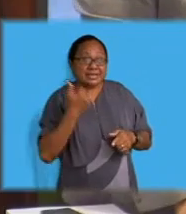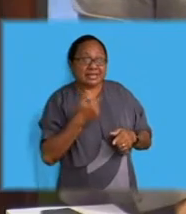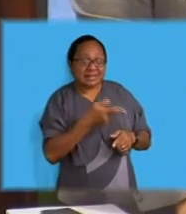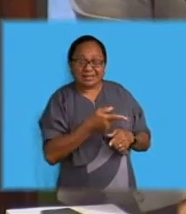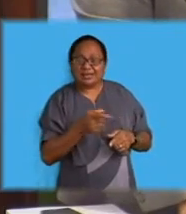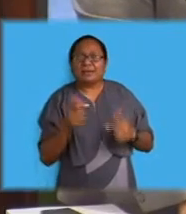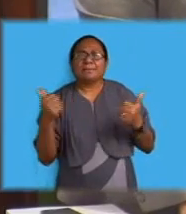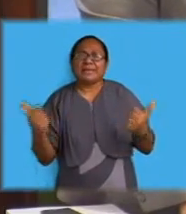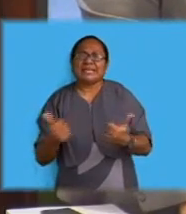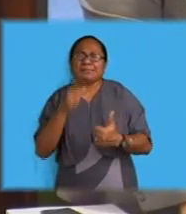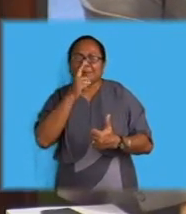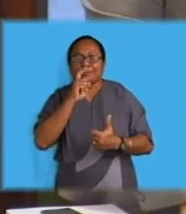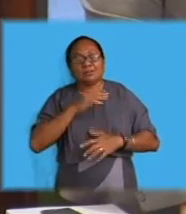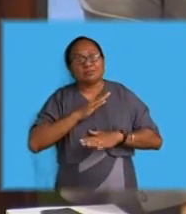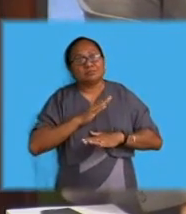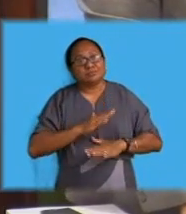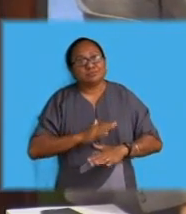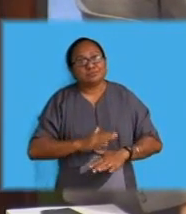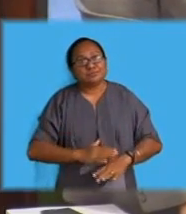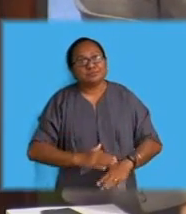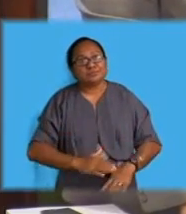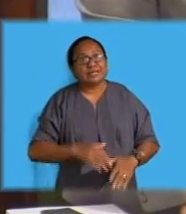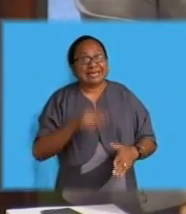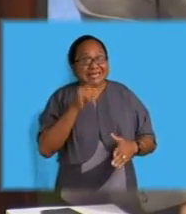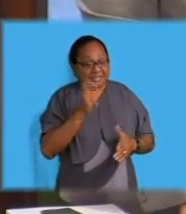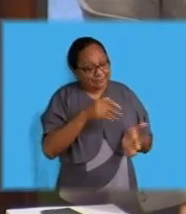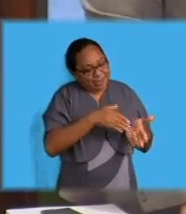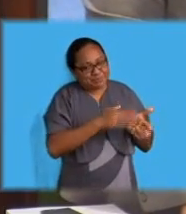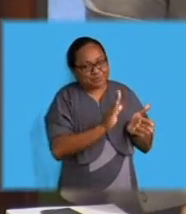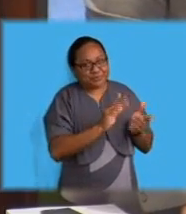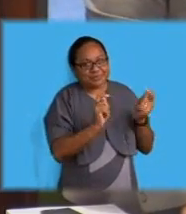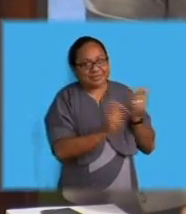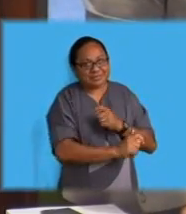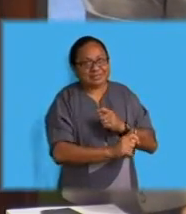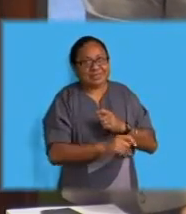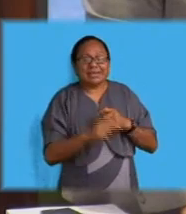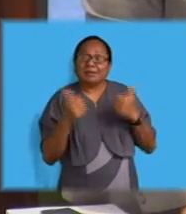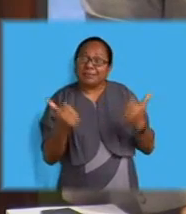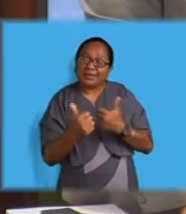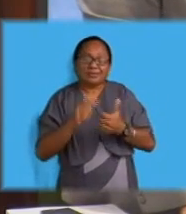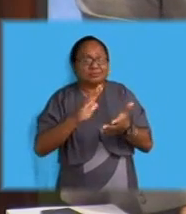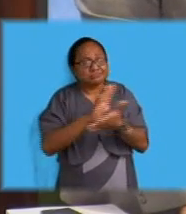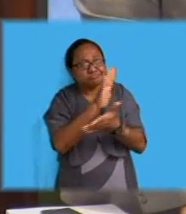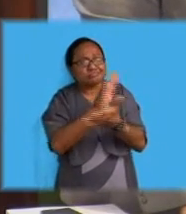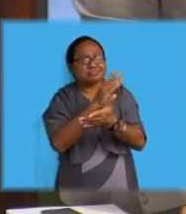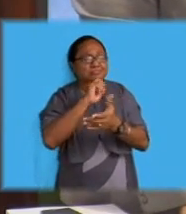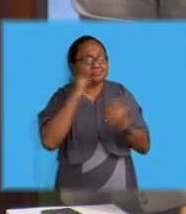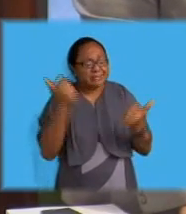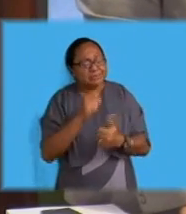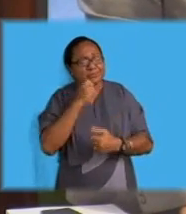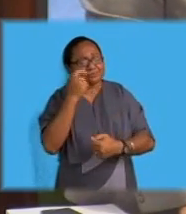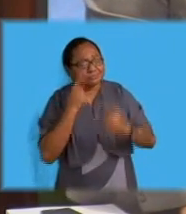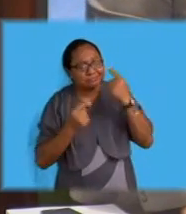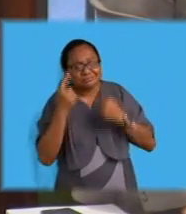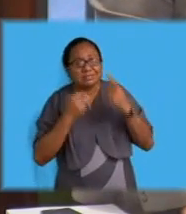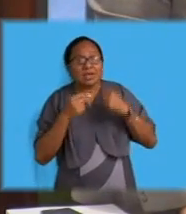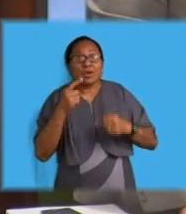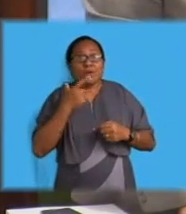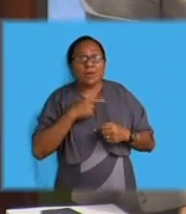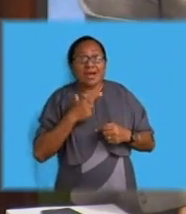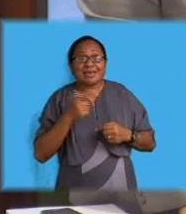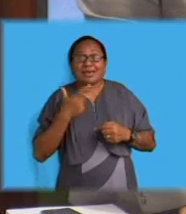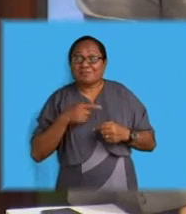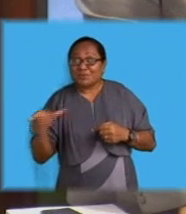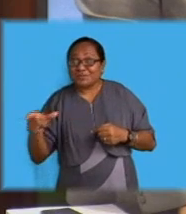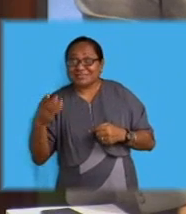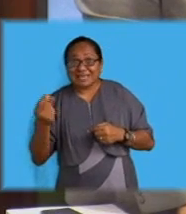relief and a gift of hope and tears of joy for the sisters and mothers who have lost